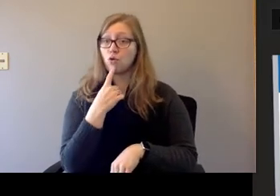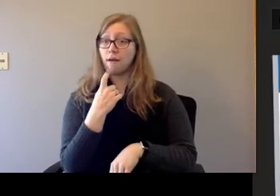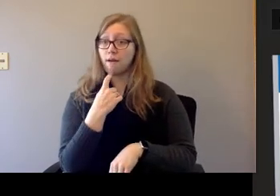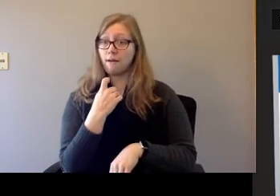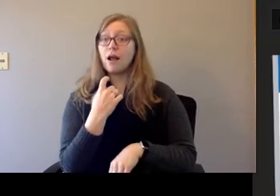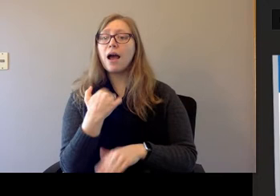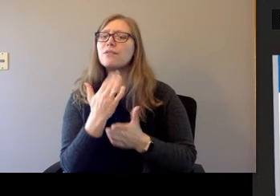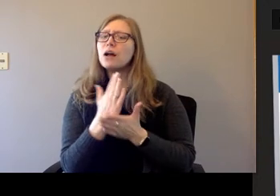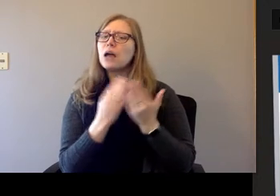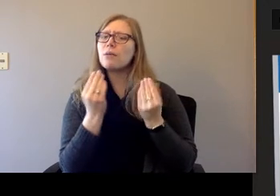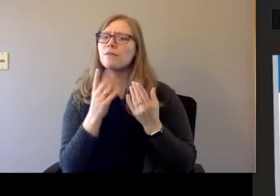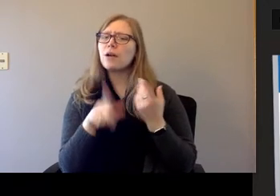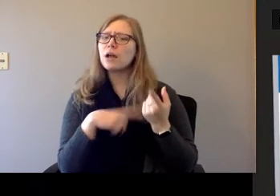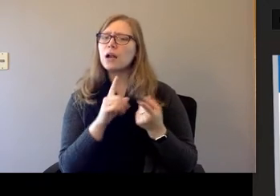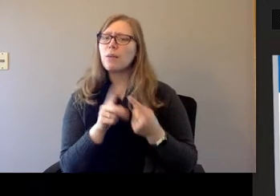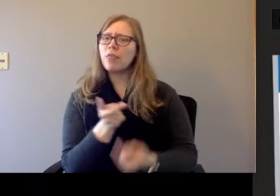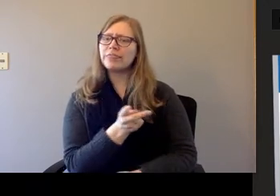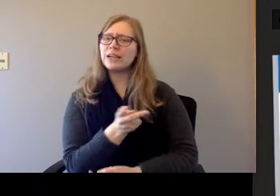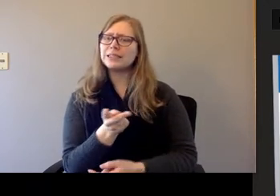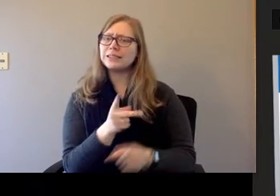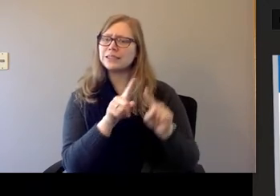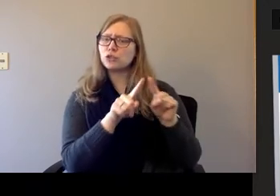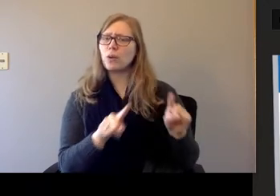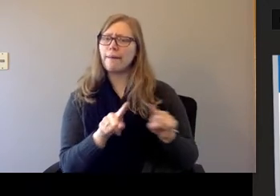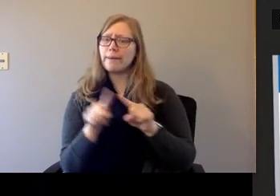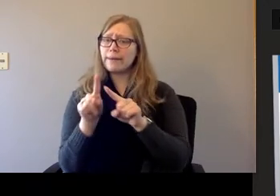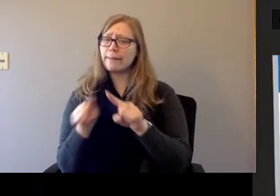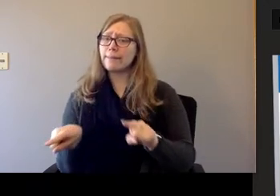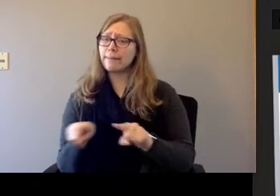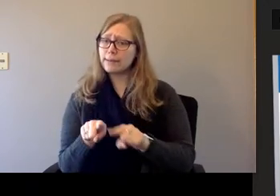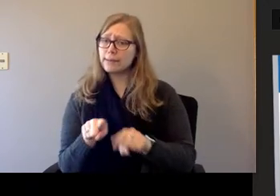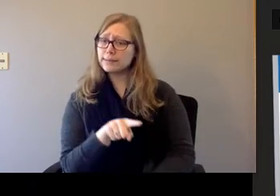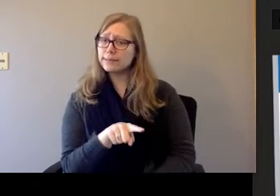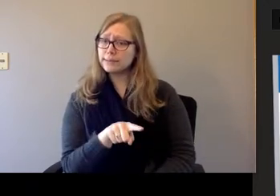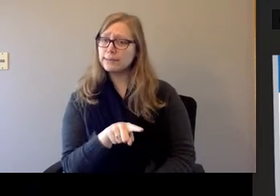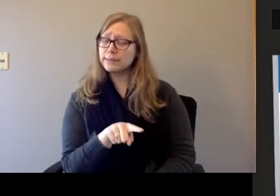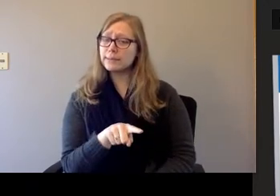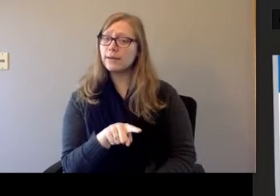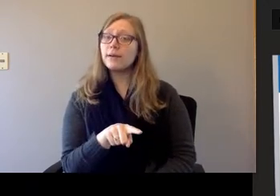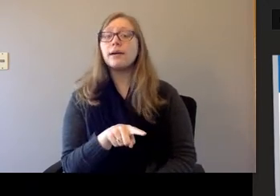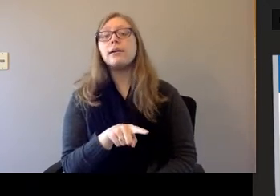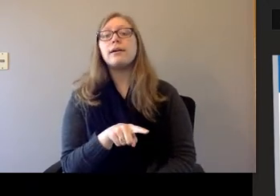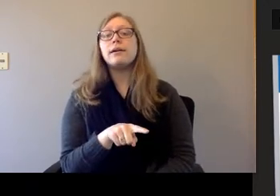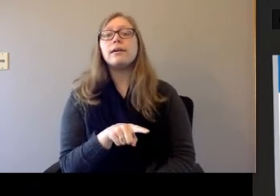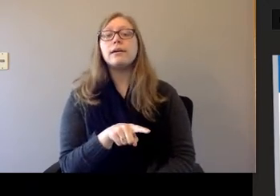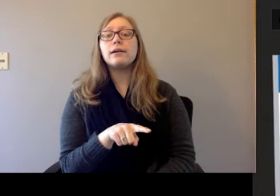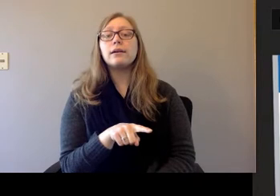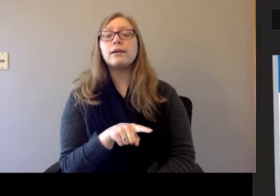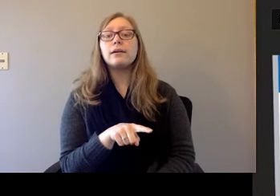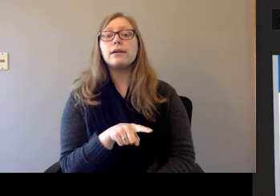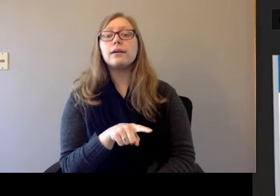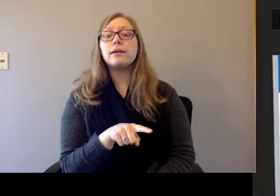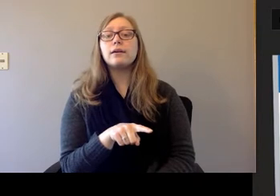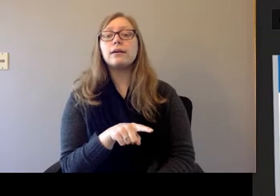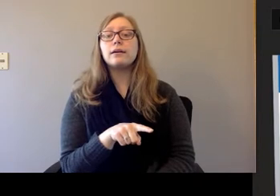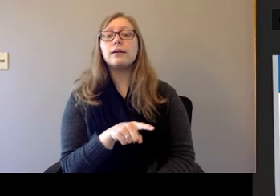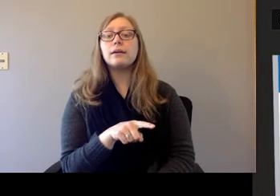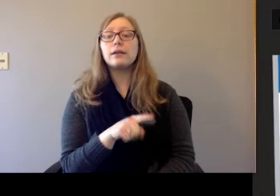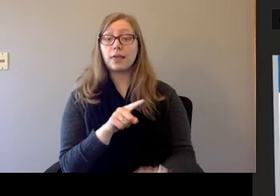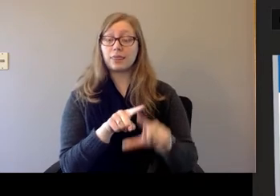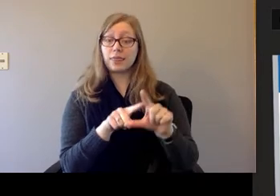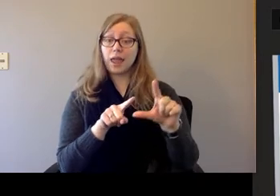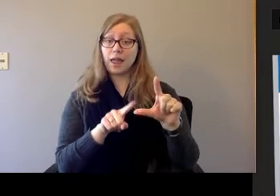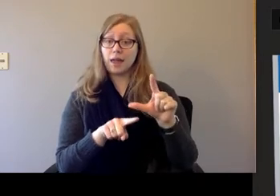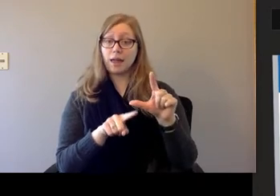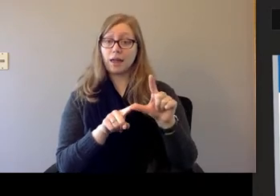these triangles as well. We know that the angle in